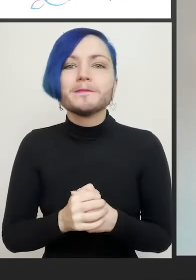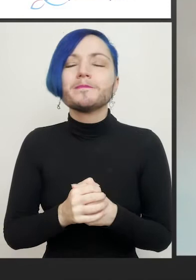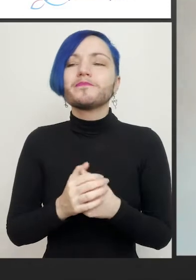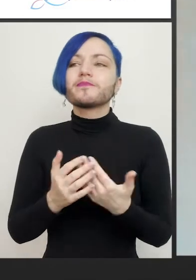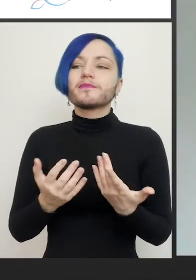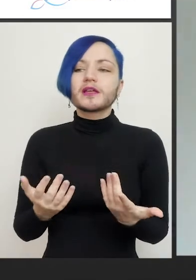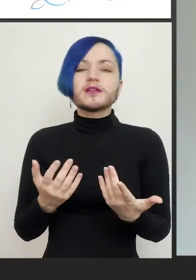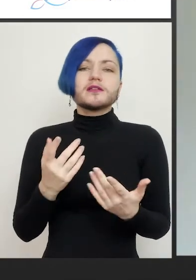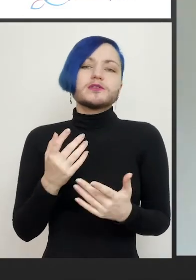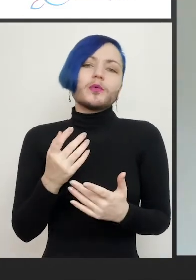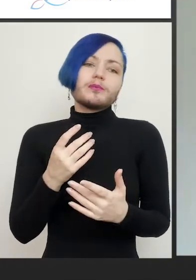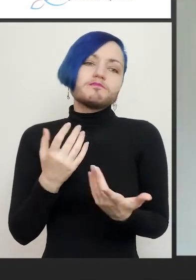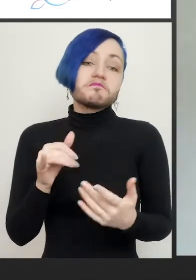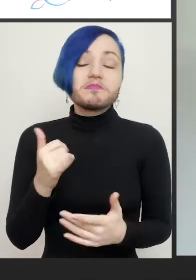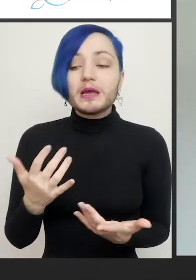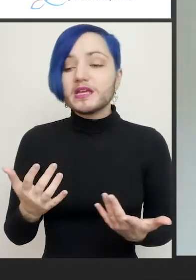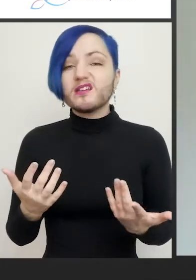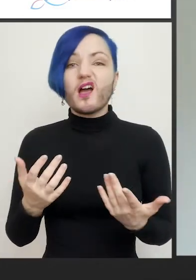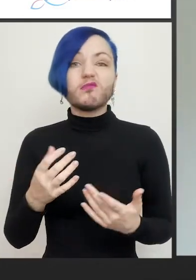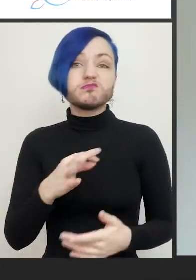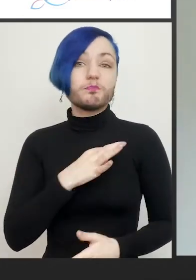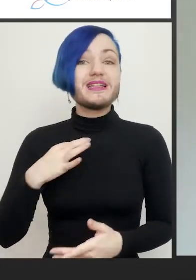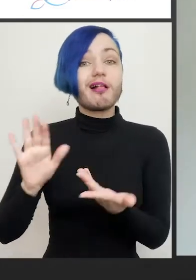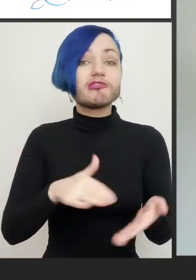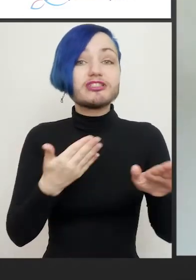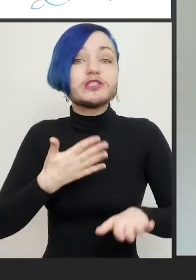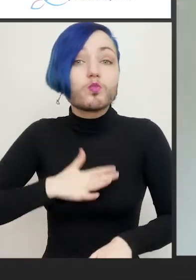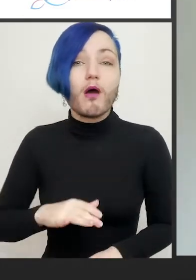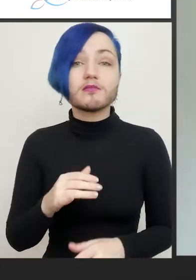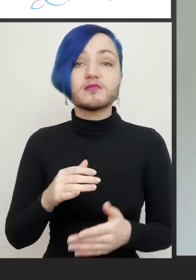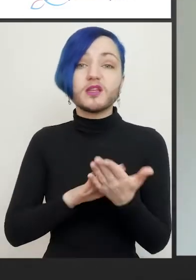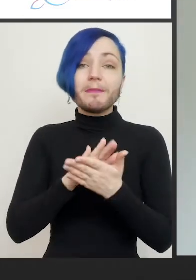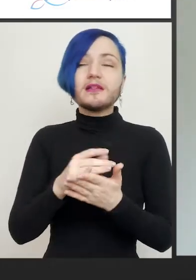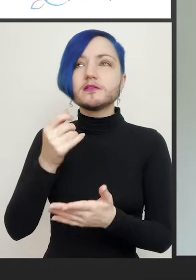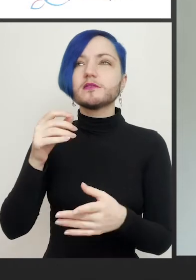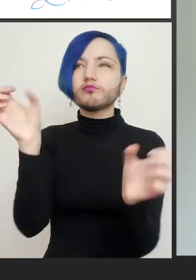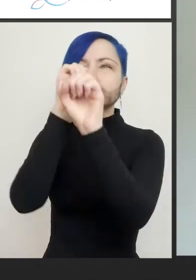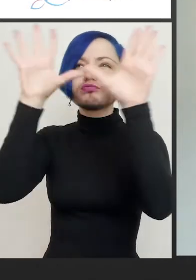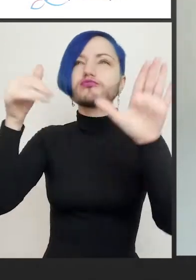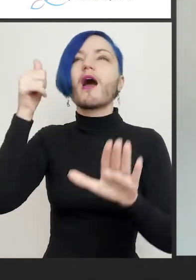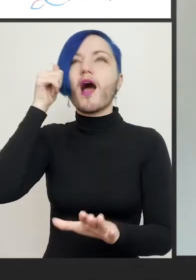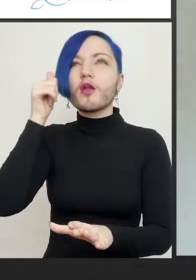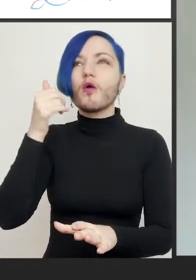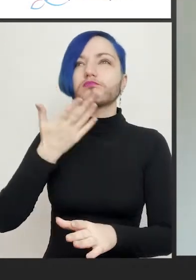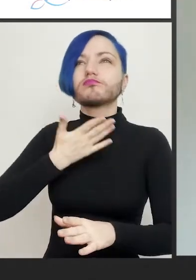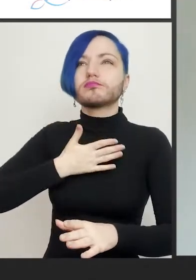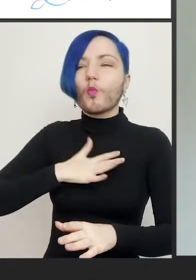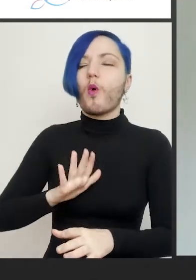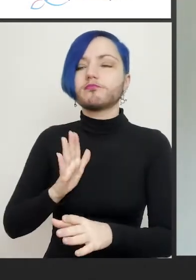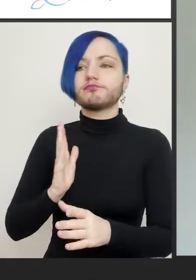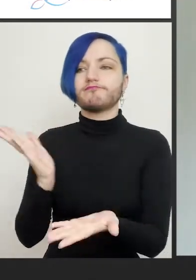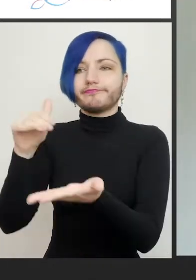you want, you know, if you want a medical transition, how you end up wanting to look like, how you end up wanting to present, but you're not there yet. That